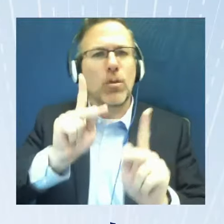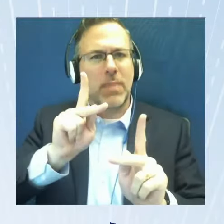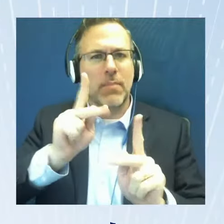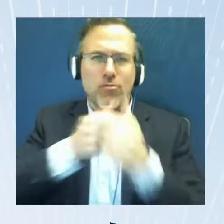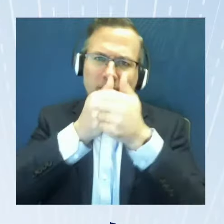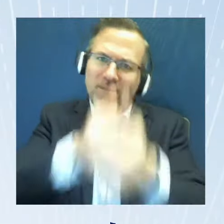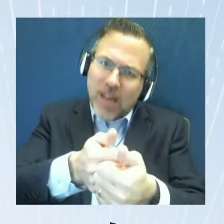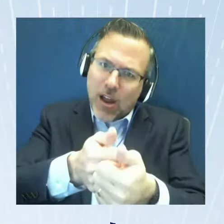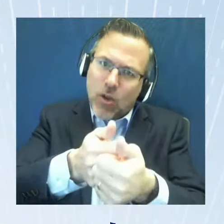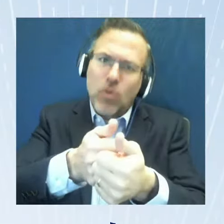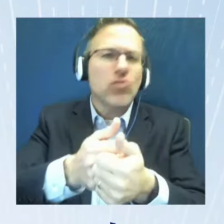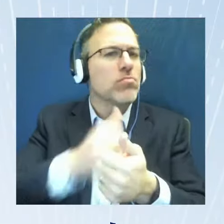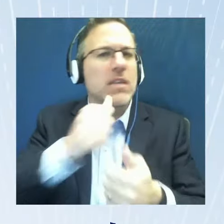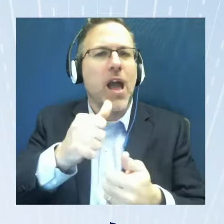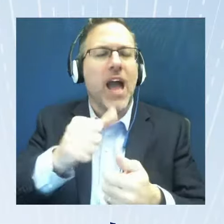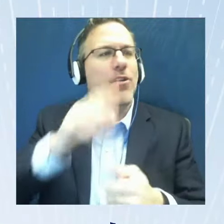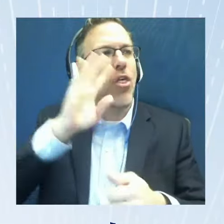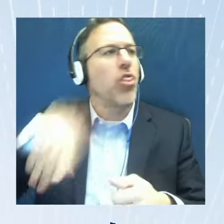to the community.